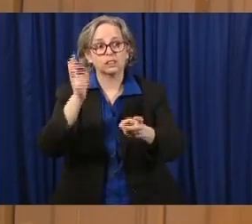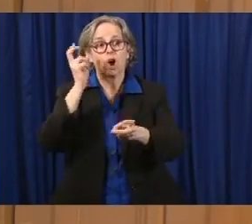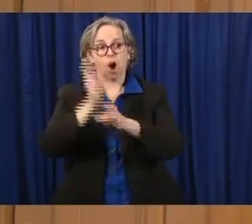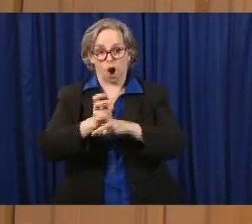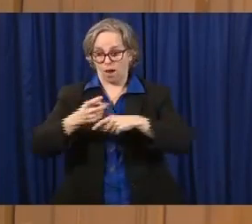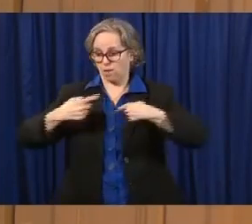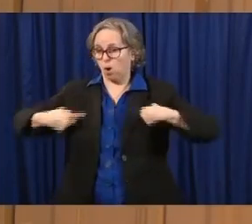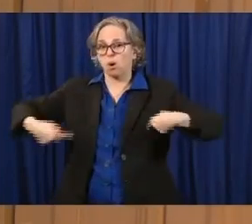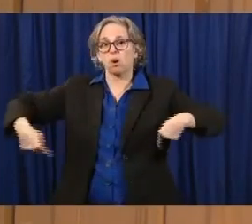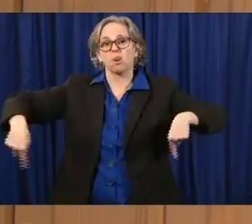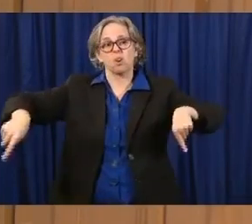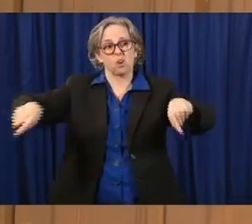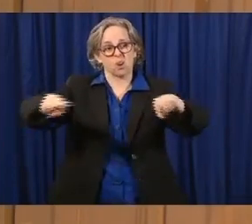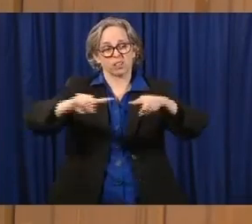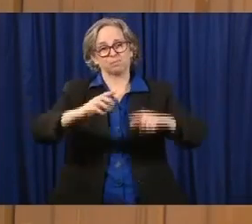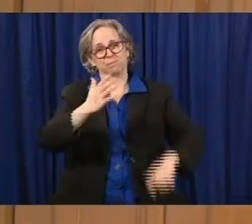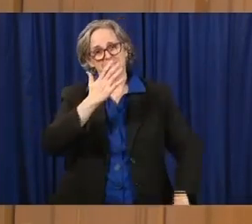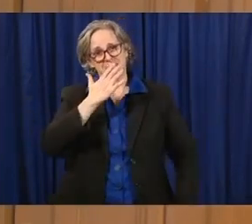Thank you. Thank you so much.